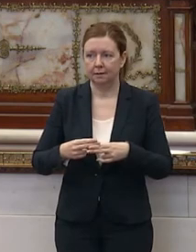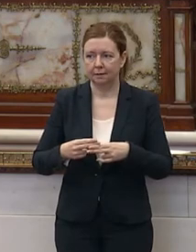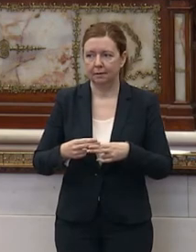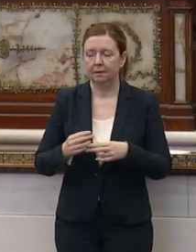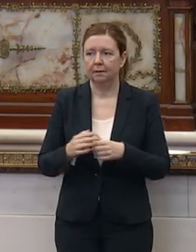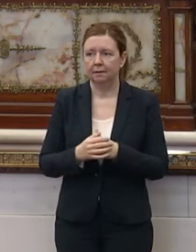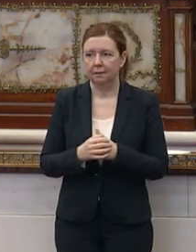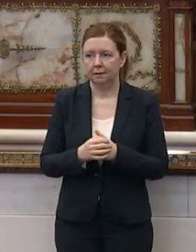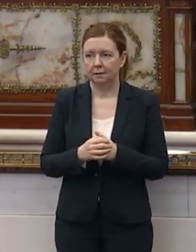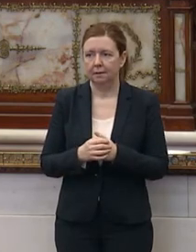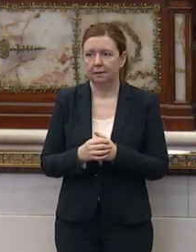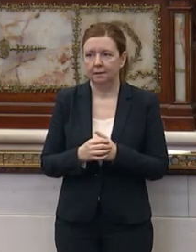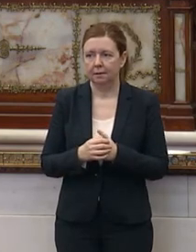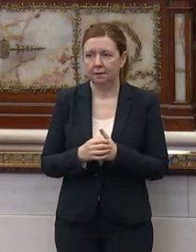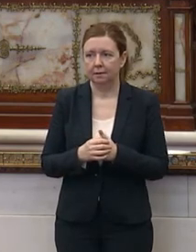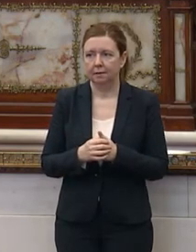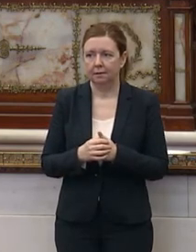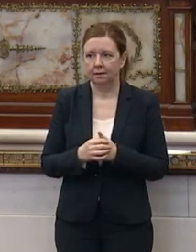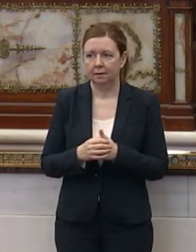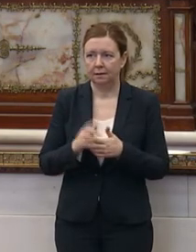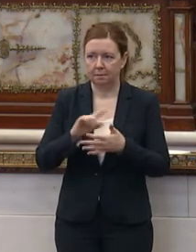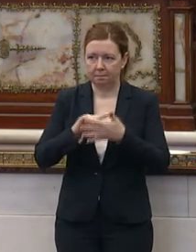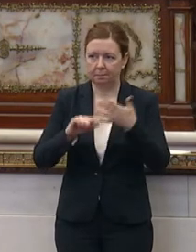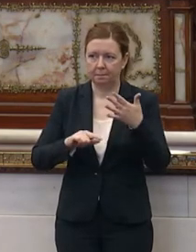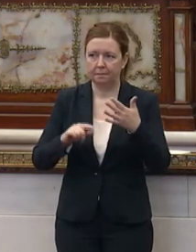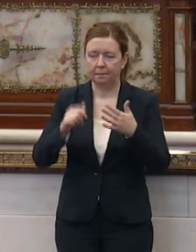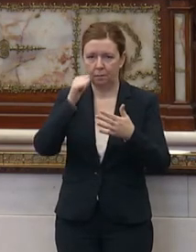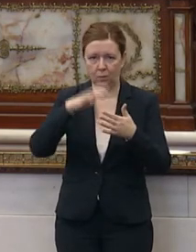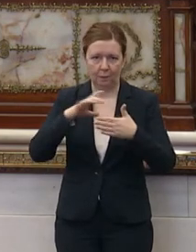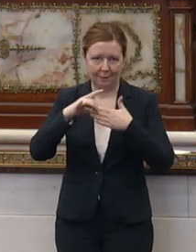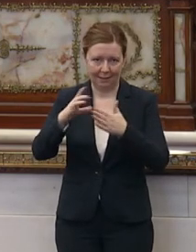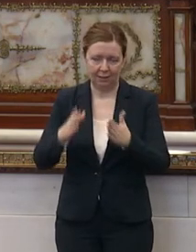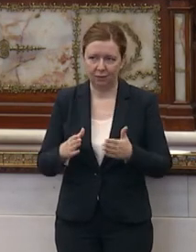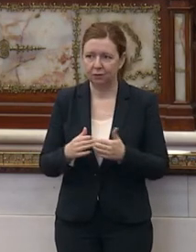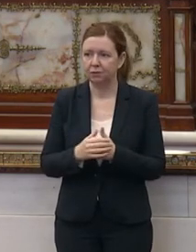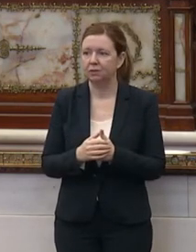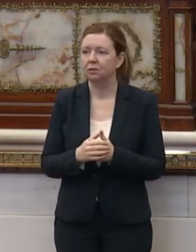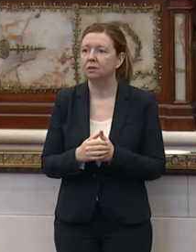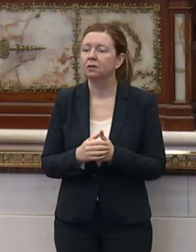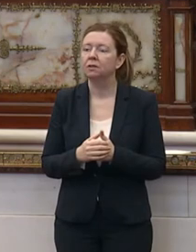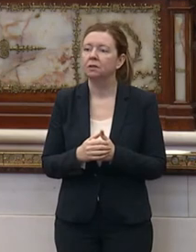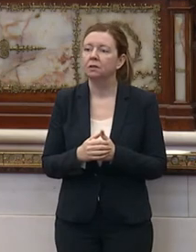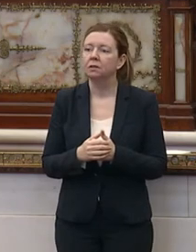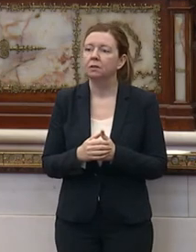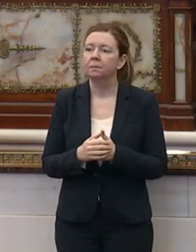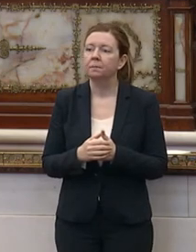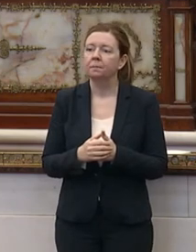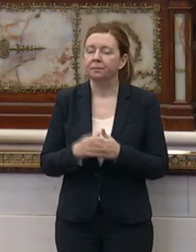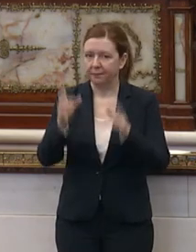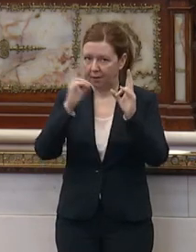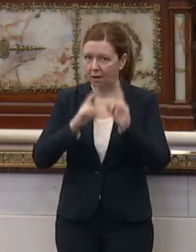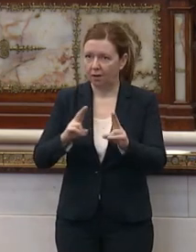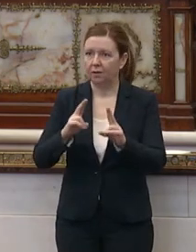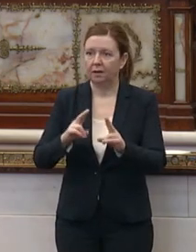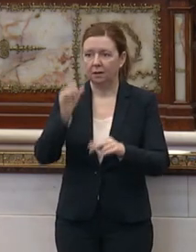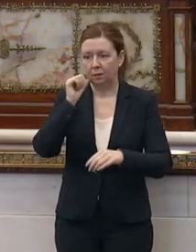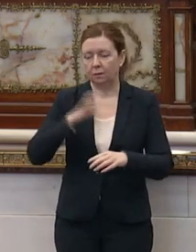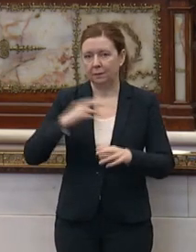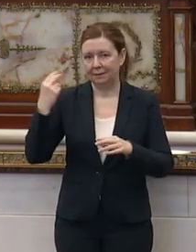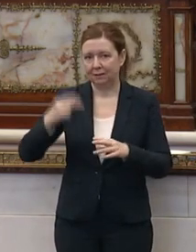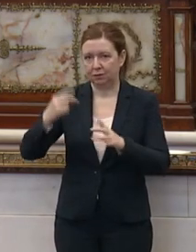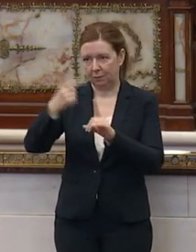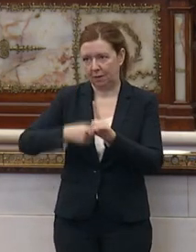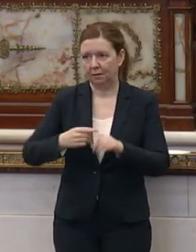Catherine Johnson, Condoleezza Rice, Linda Thomas Greenfield, and Madam C.J. Walker, in honor of Women's